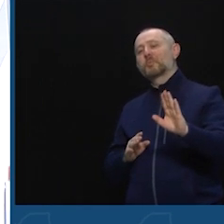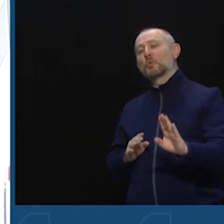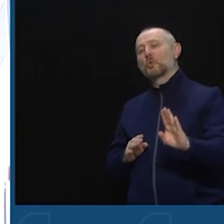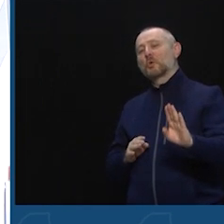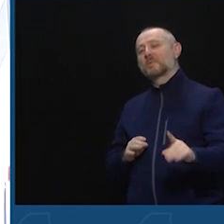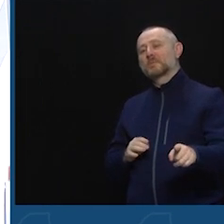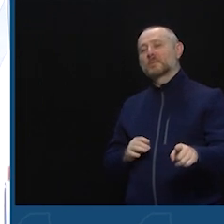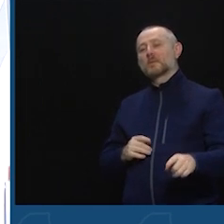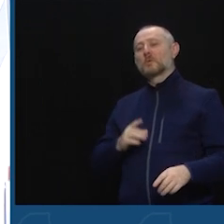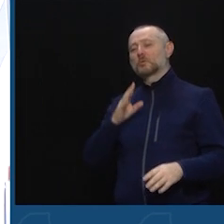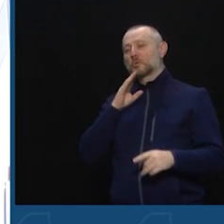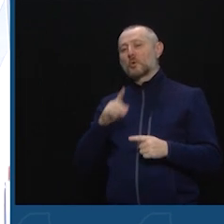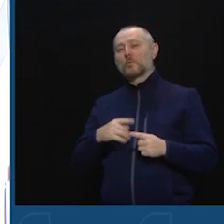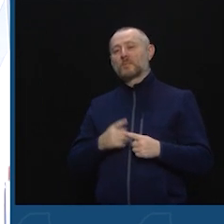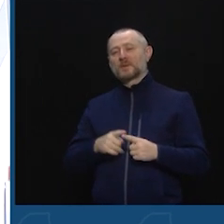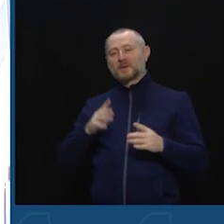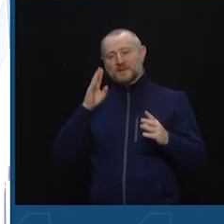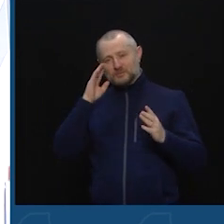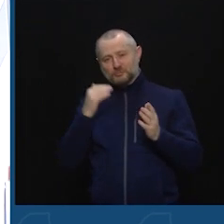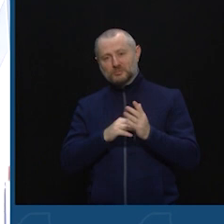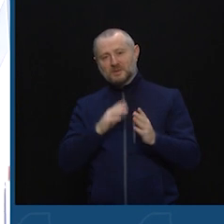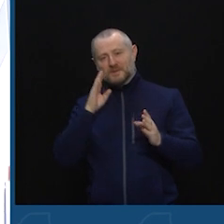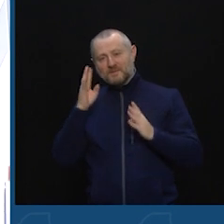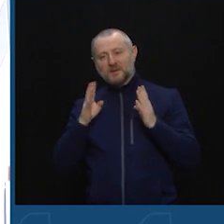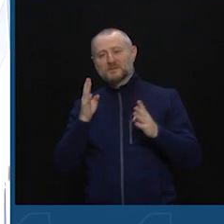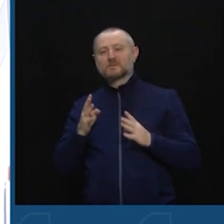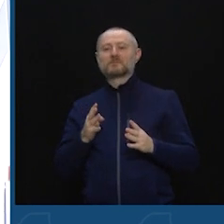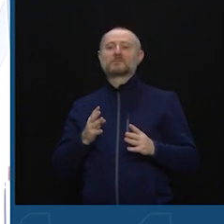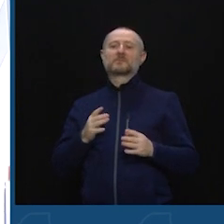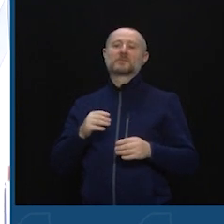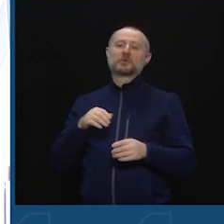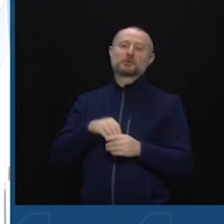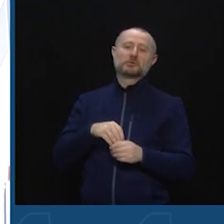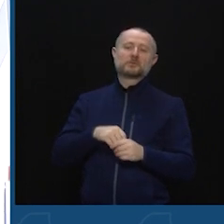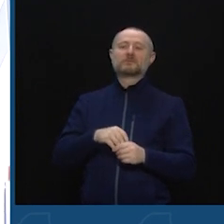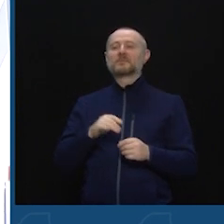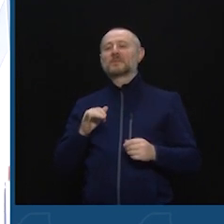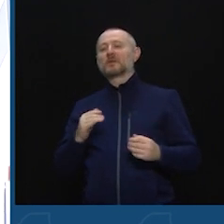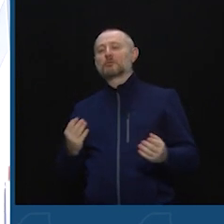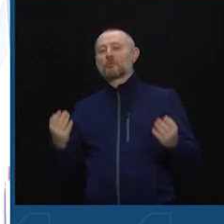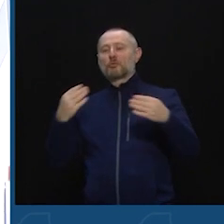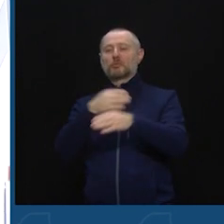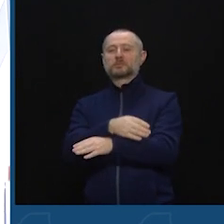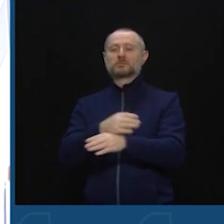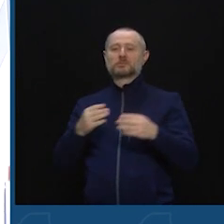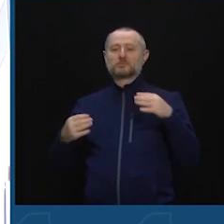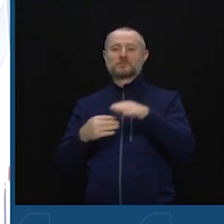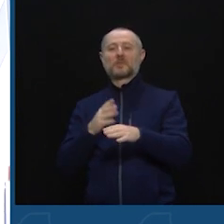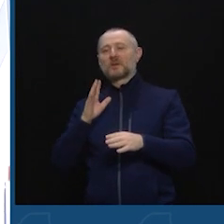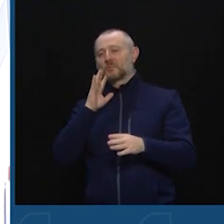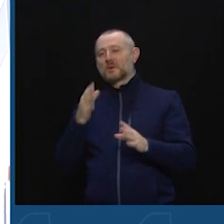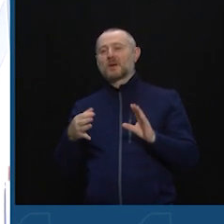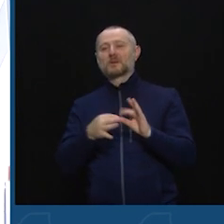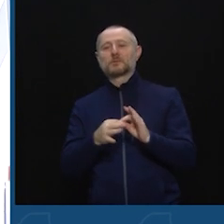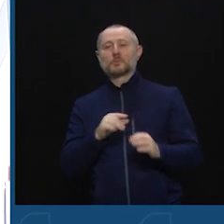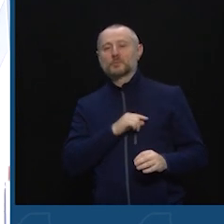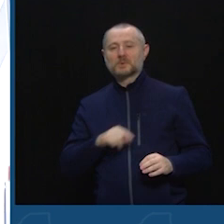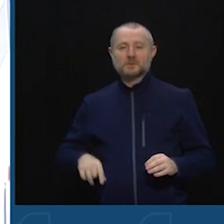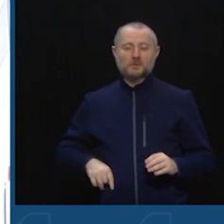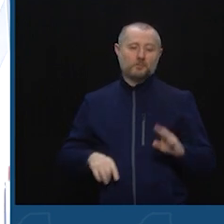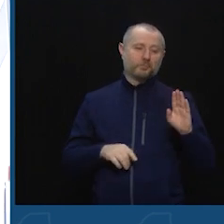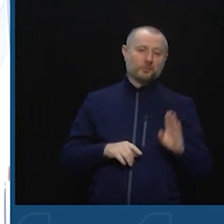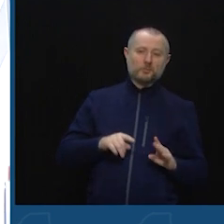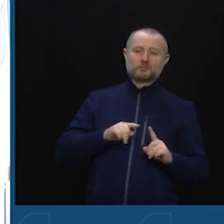talk about the innovative Interborough Express, which will connect Queens and Brooklyn, reducing travel